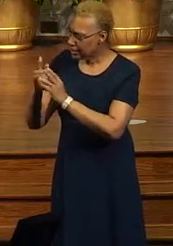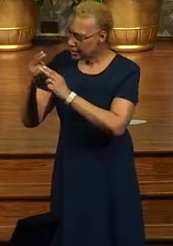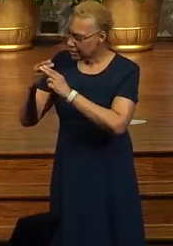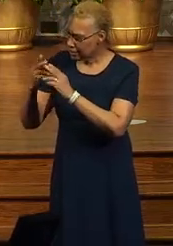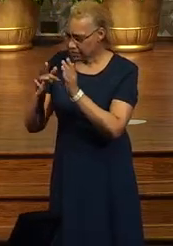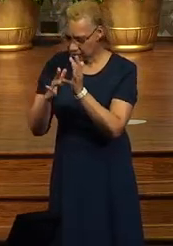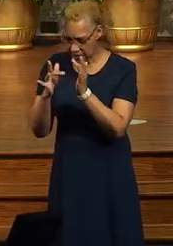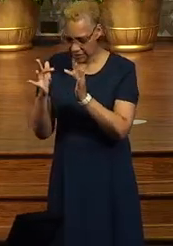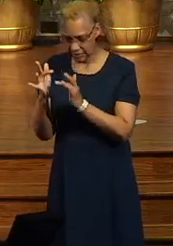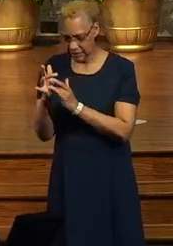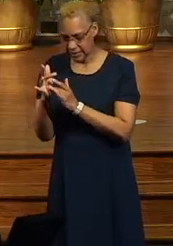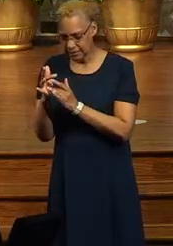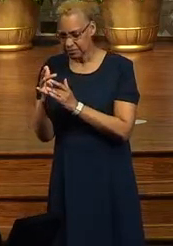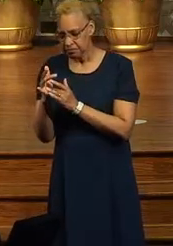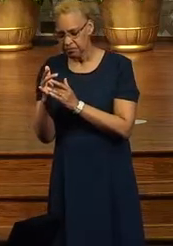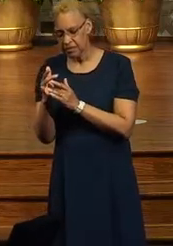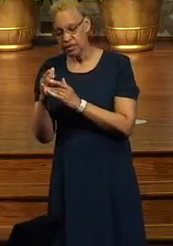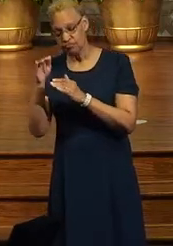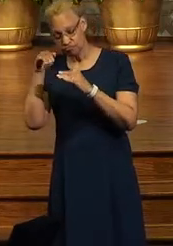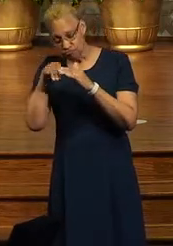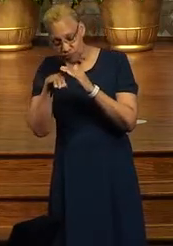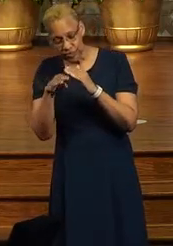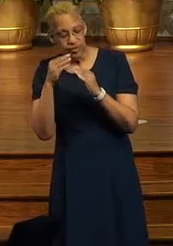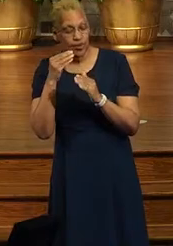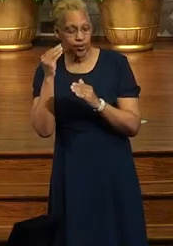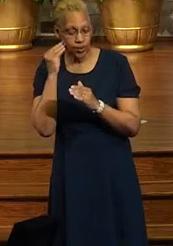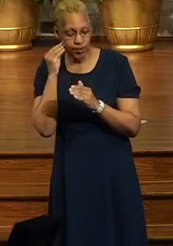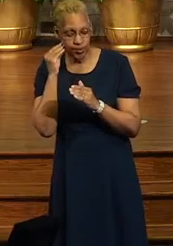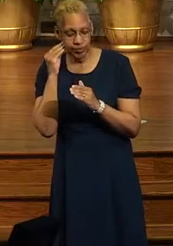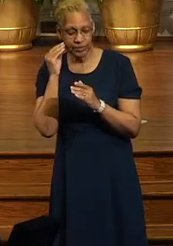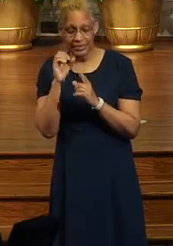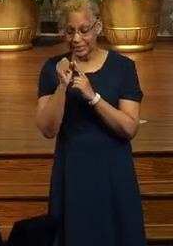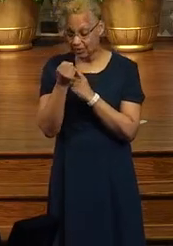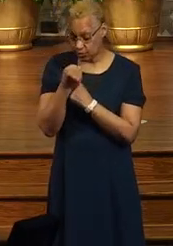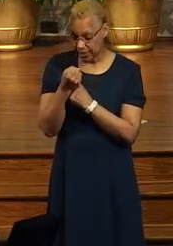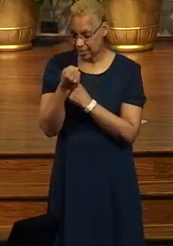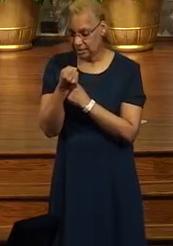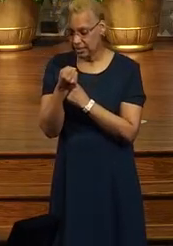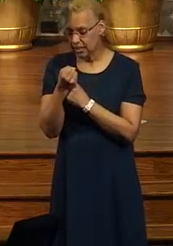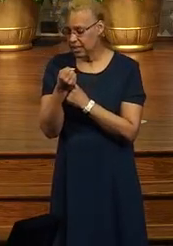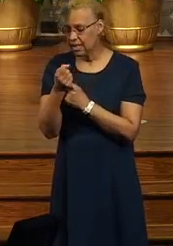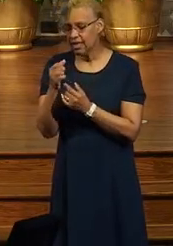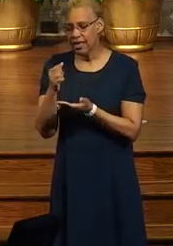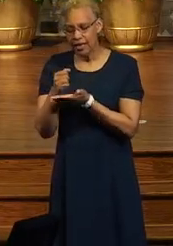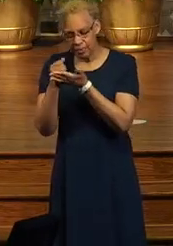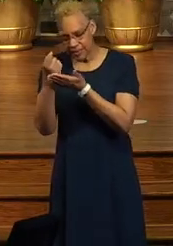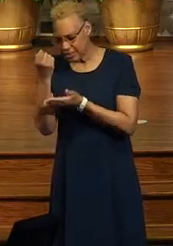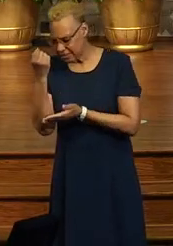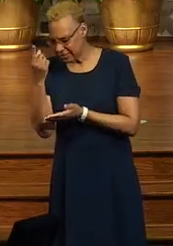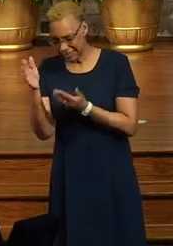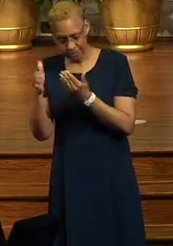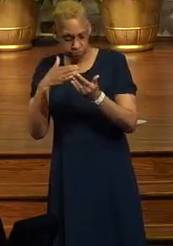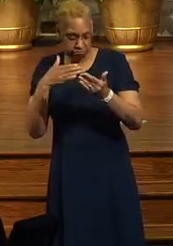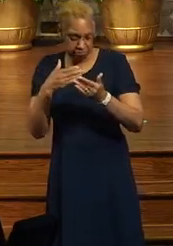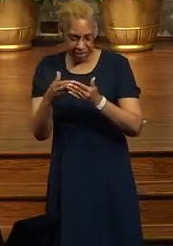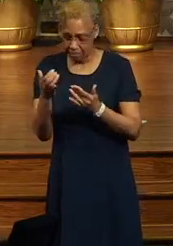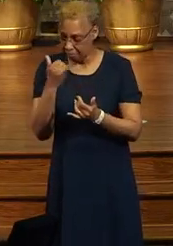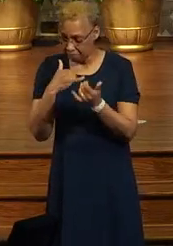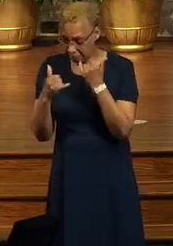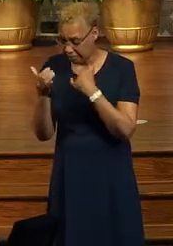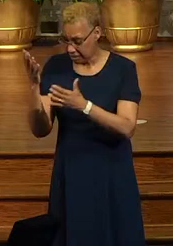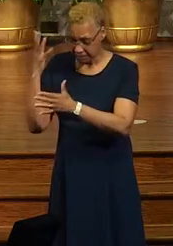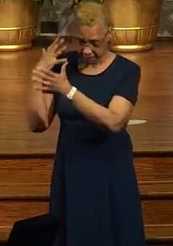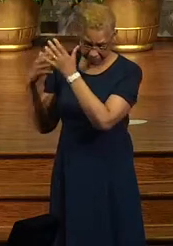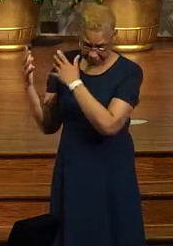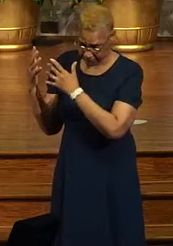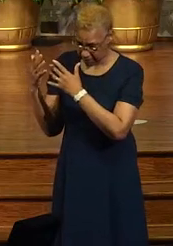go into their situation and help them to know, oh God, no matter what their past has been, what their present